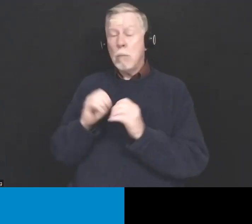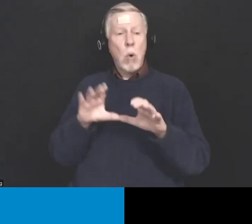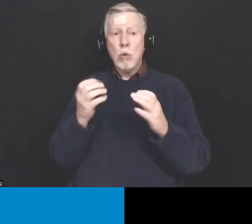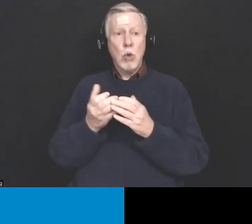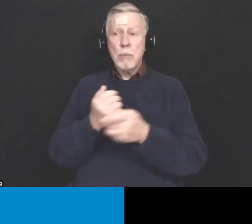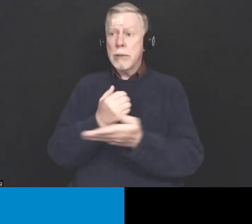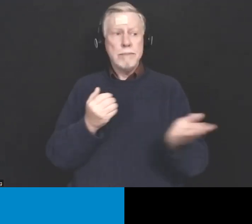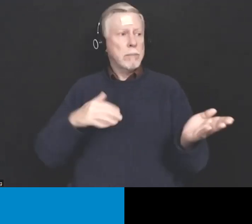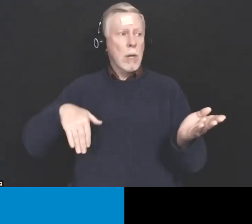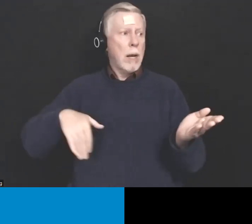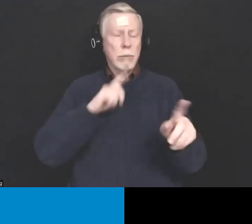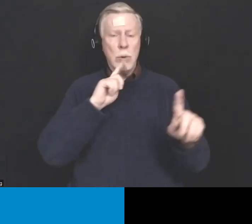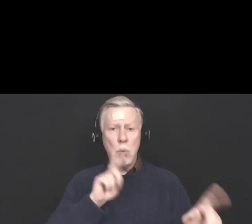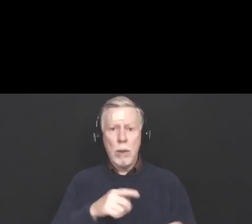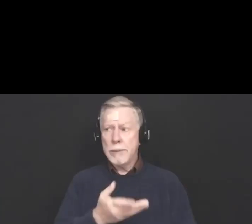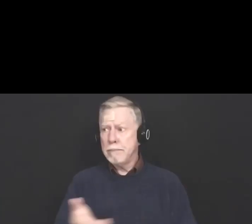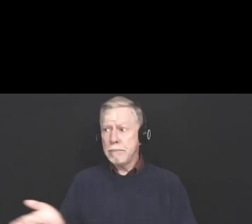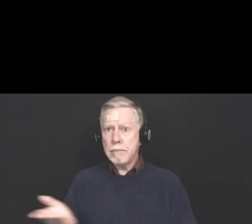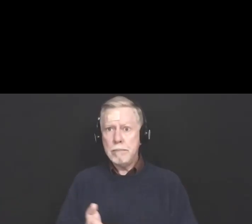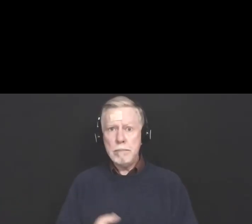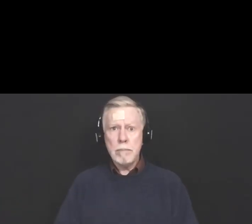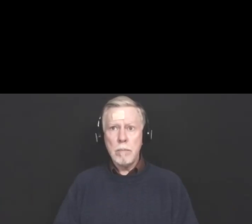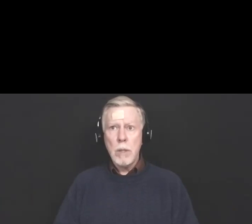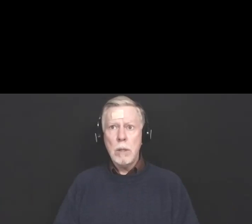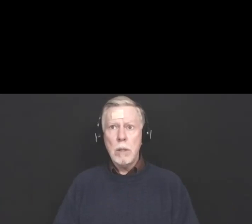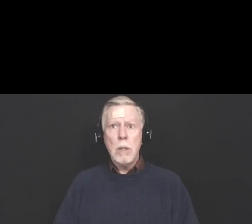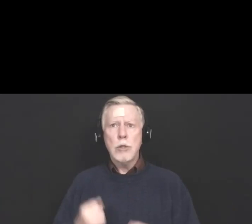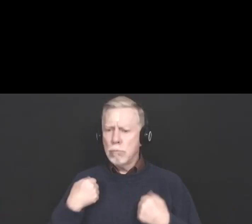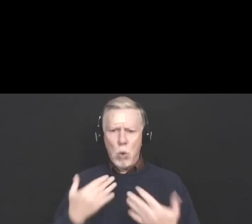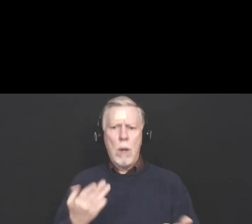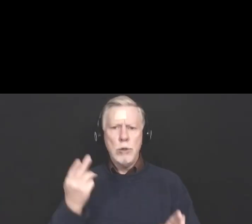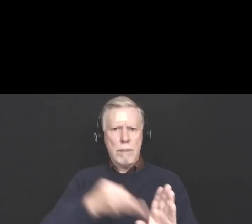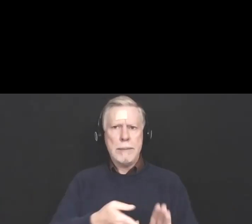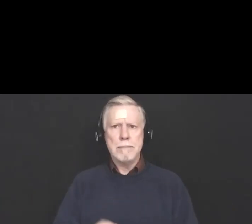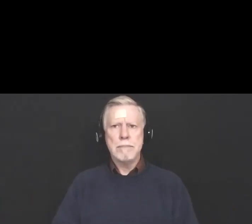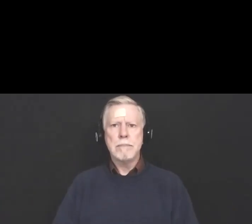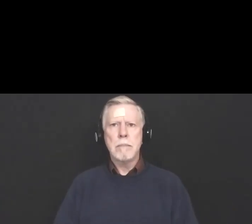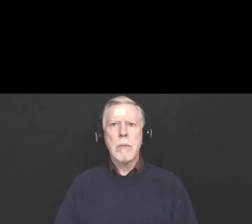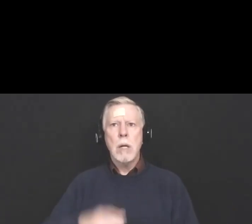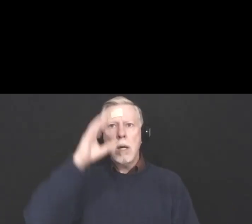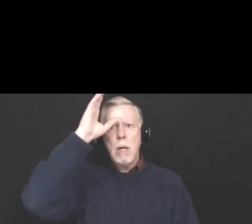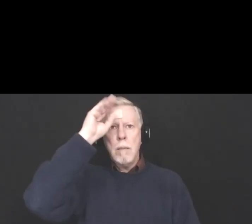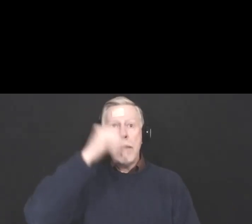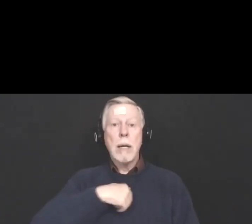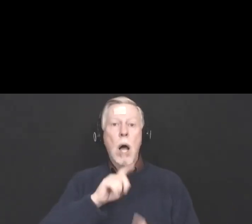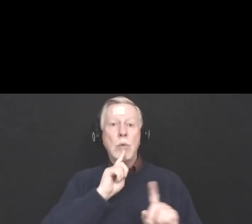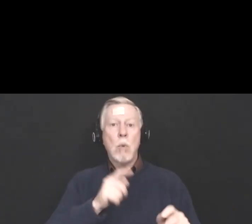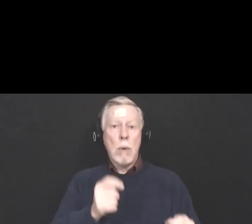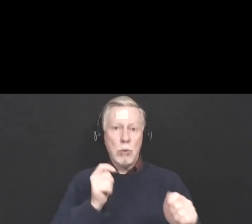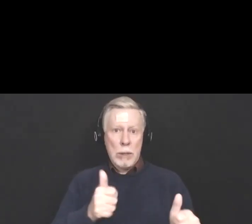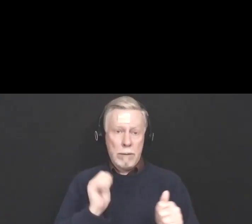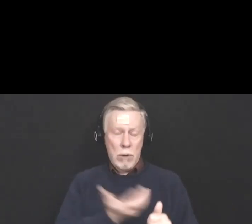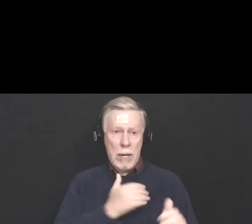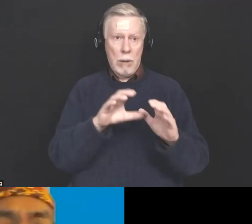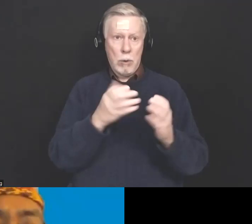reported out? If so, just jump in. I'll report out real quickly for our group. It was